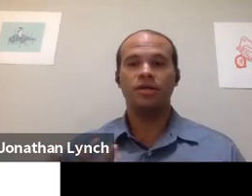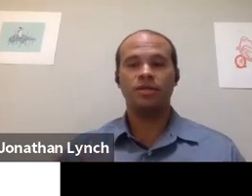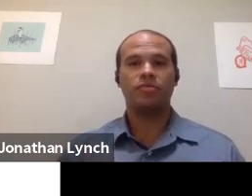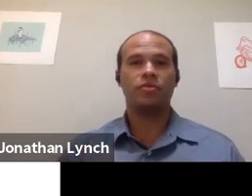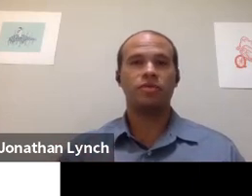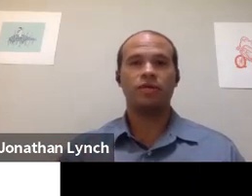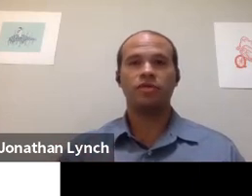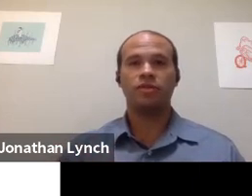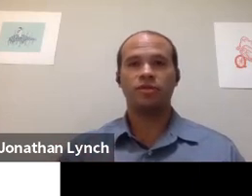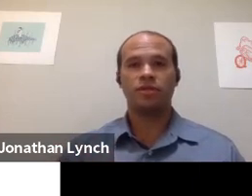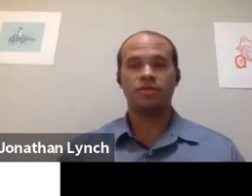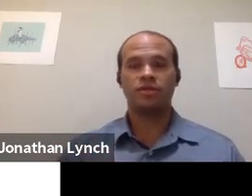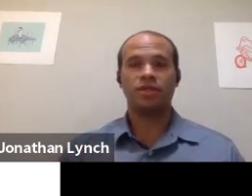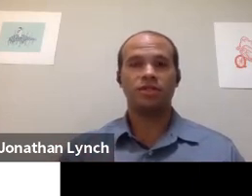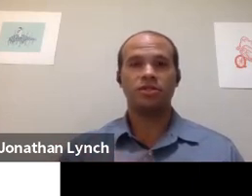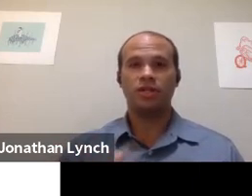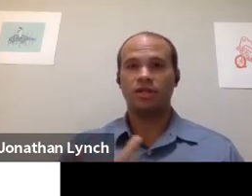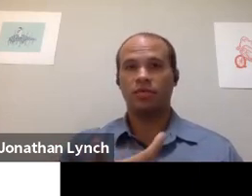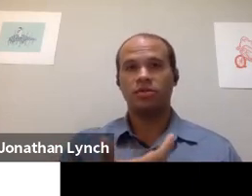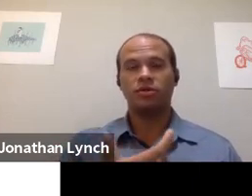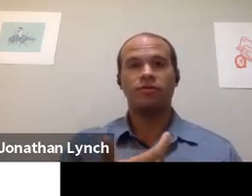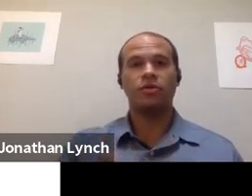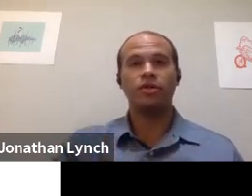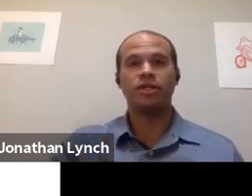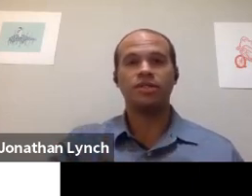distinct subgroups of Tricibacter sequences, again, just looking